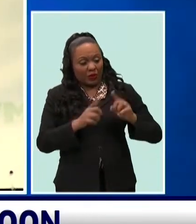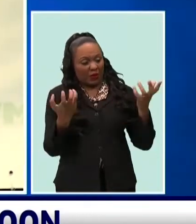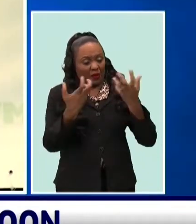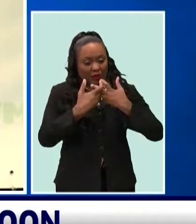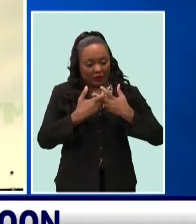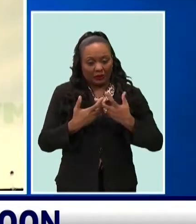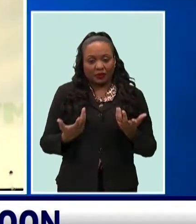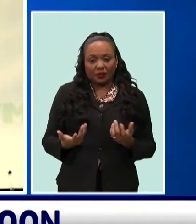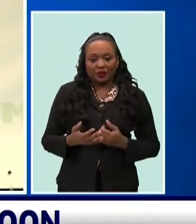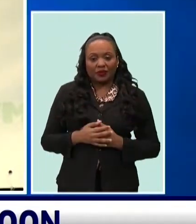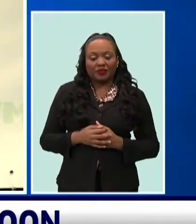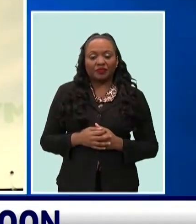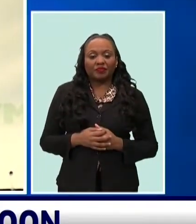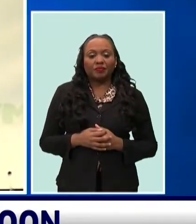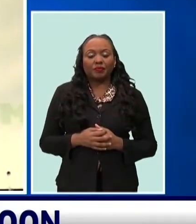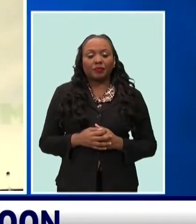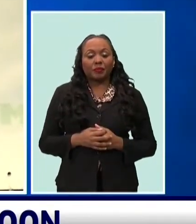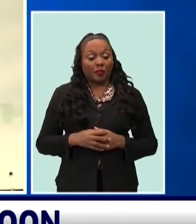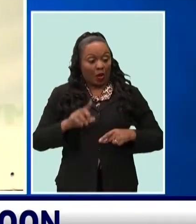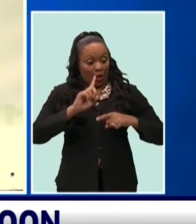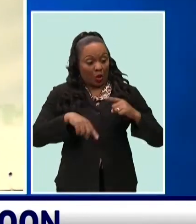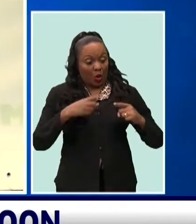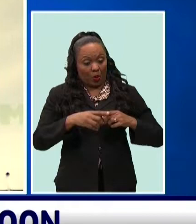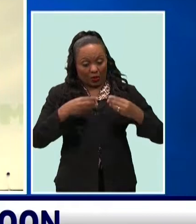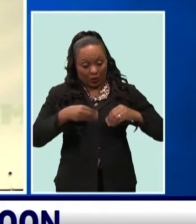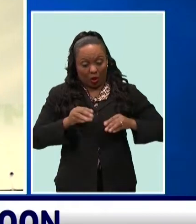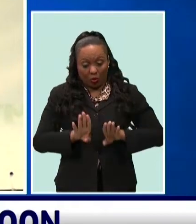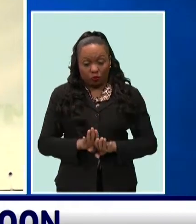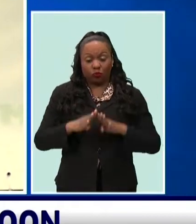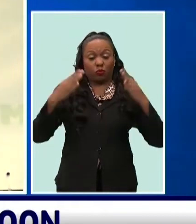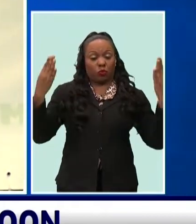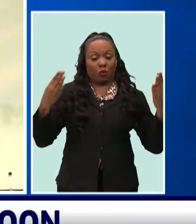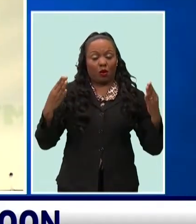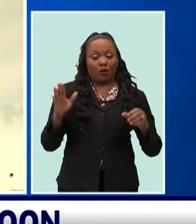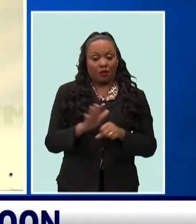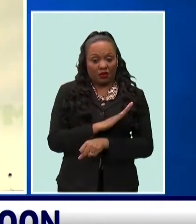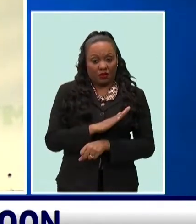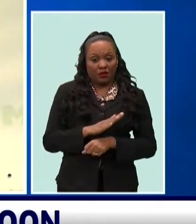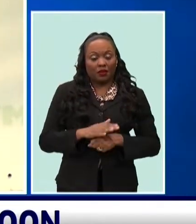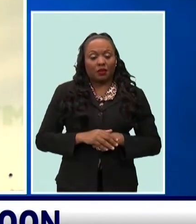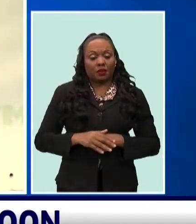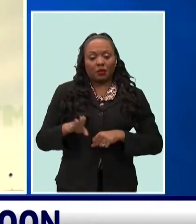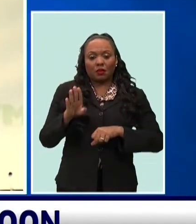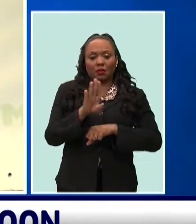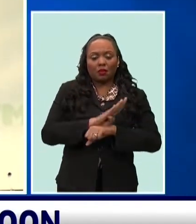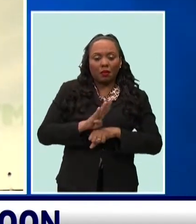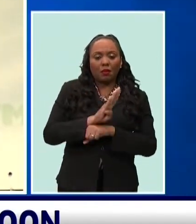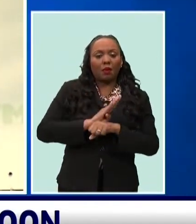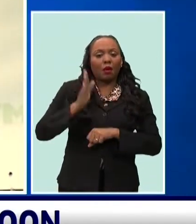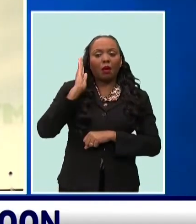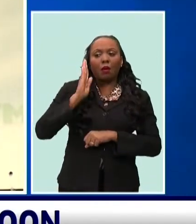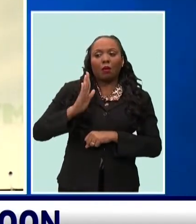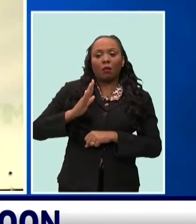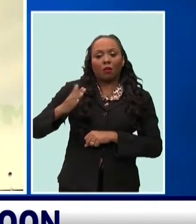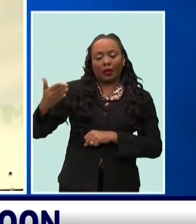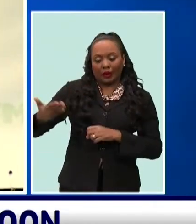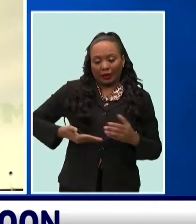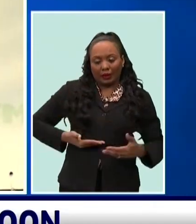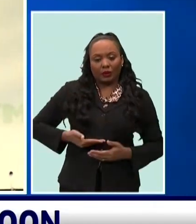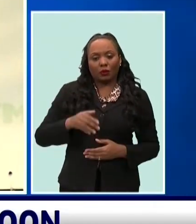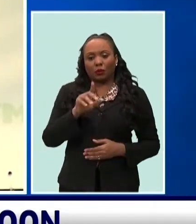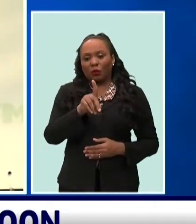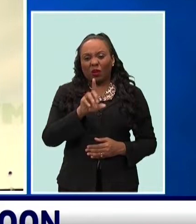working with. But when the store will open her doors, Kooiman Barbados will employ between 100